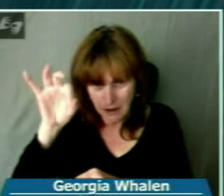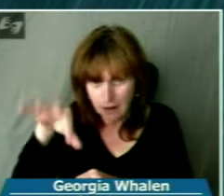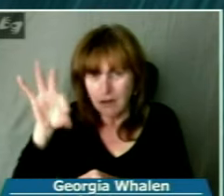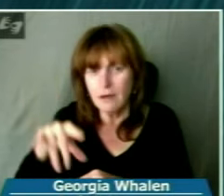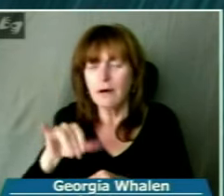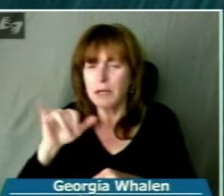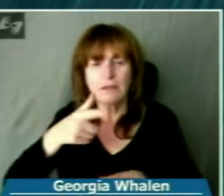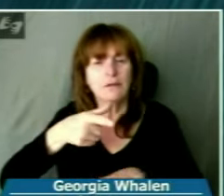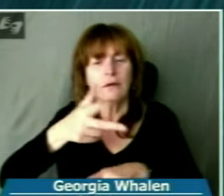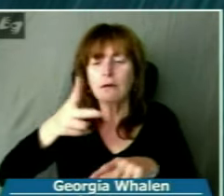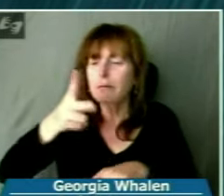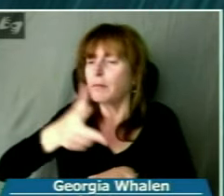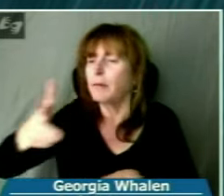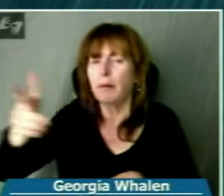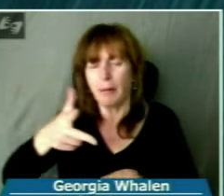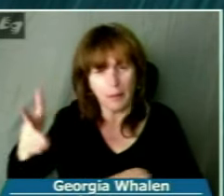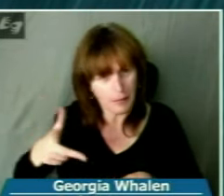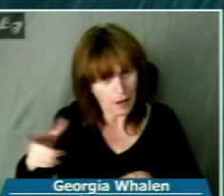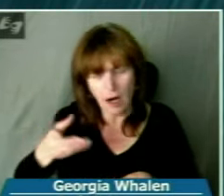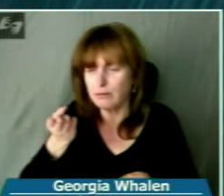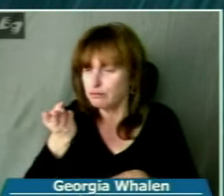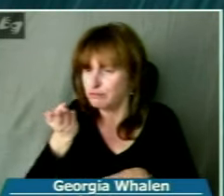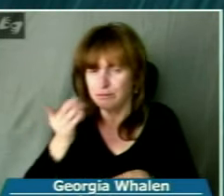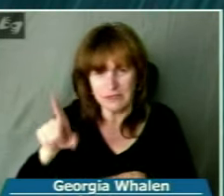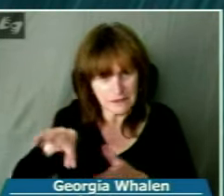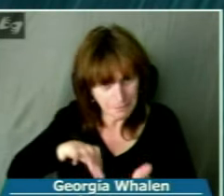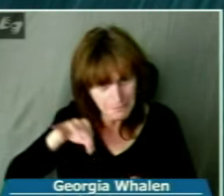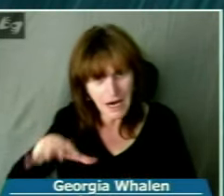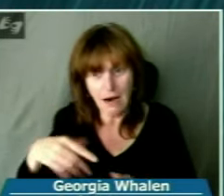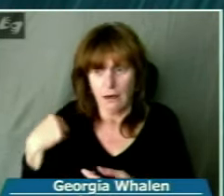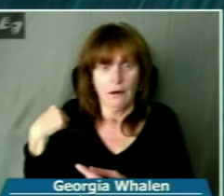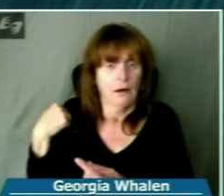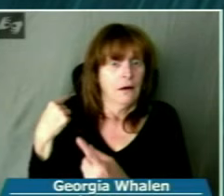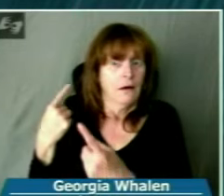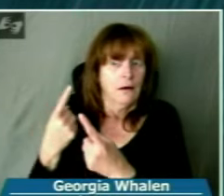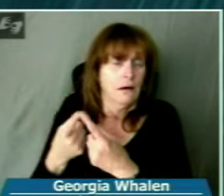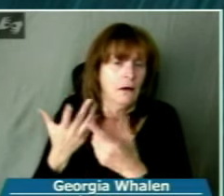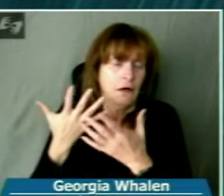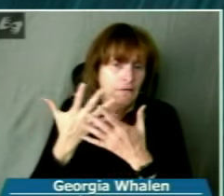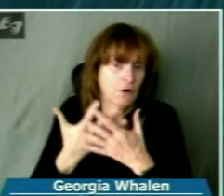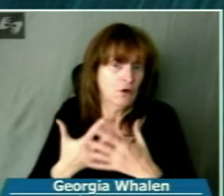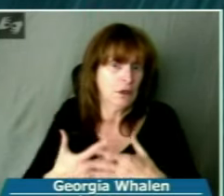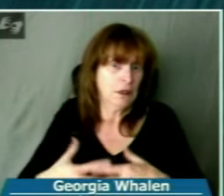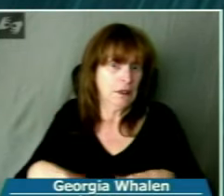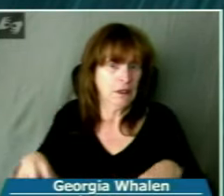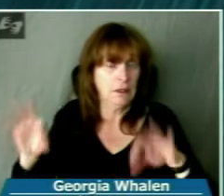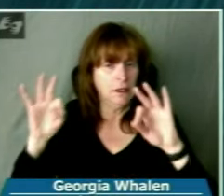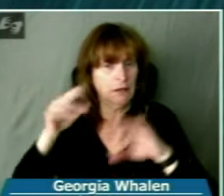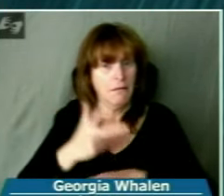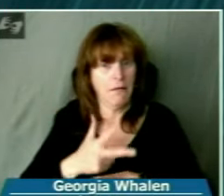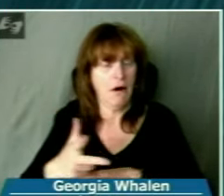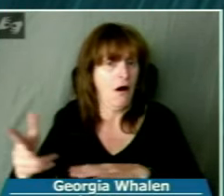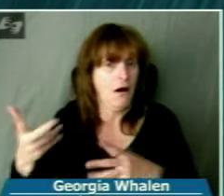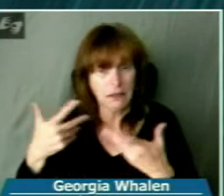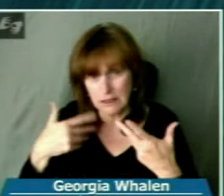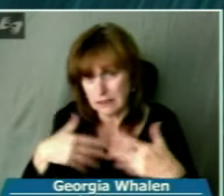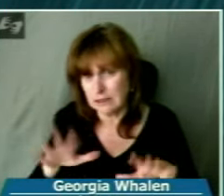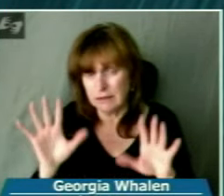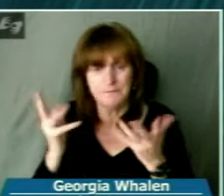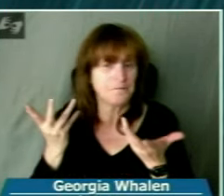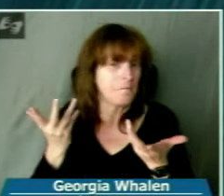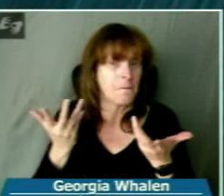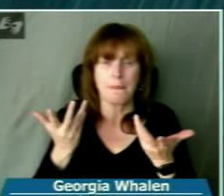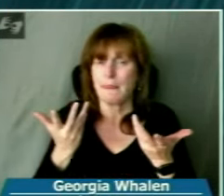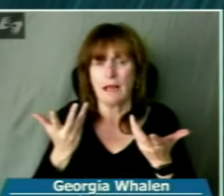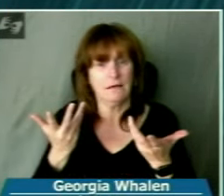those parking spaces available. A lot of people were coming into certain areas of the city, and even our public health folks, for instance, lots of